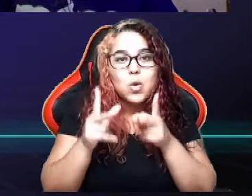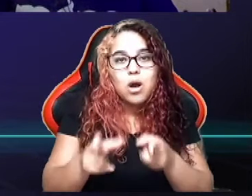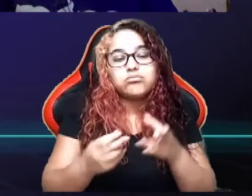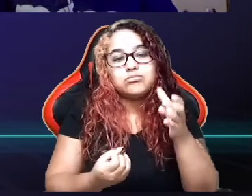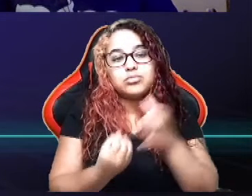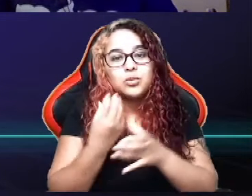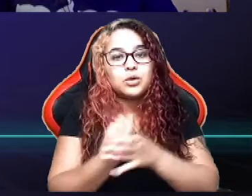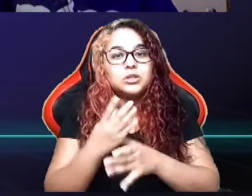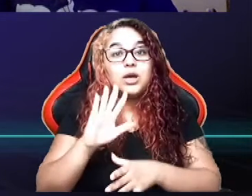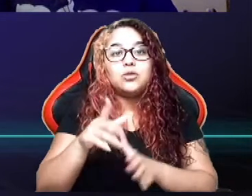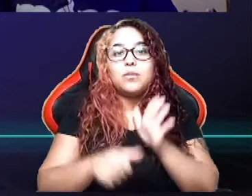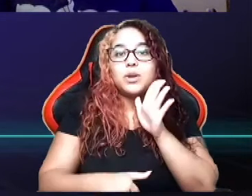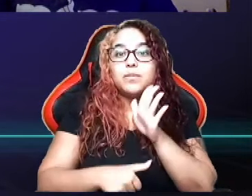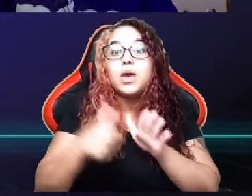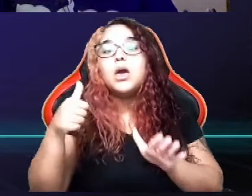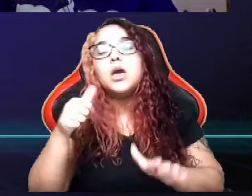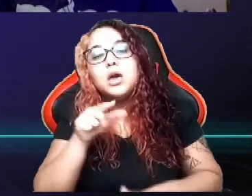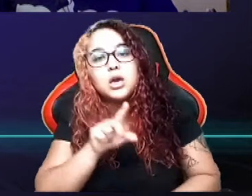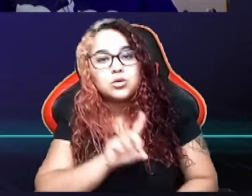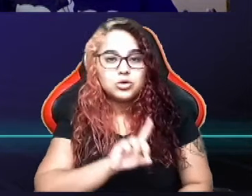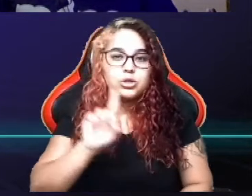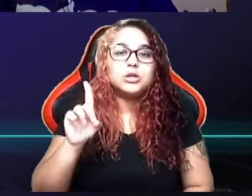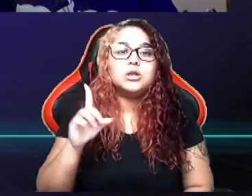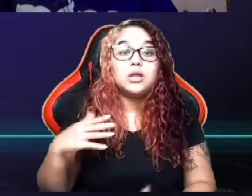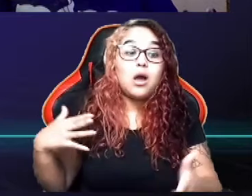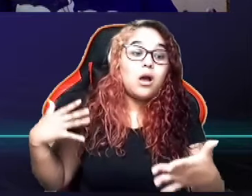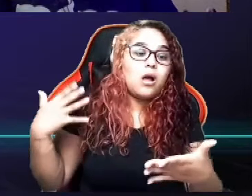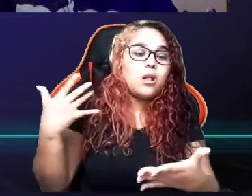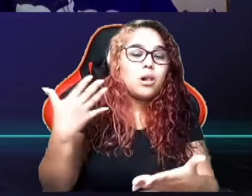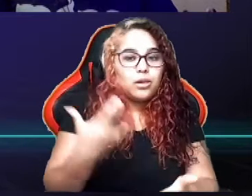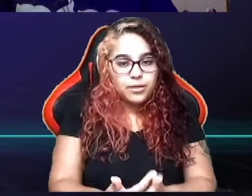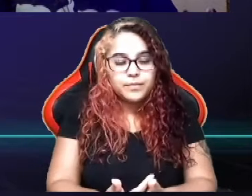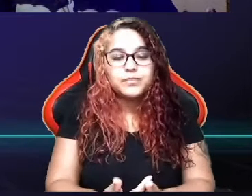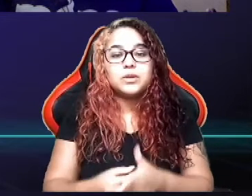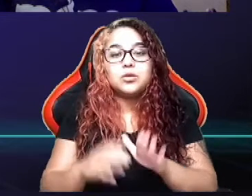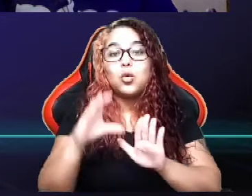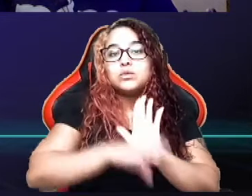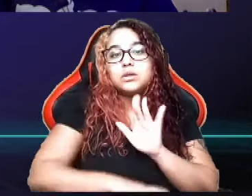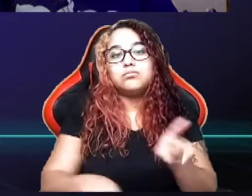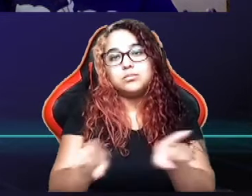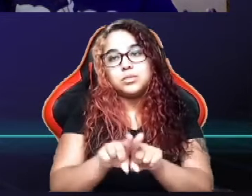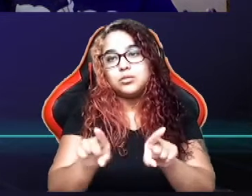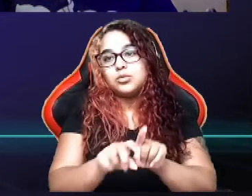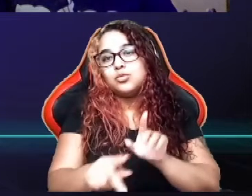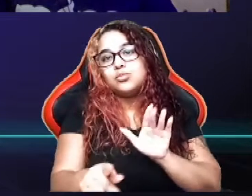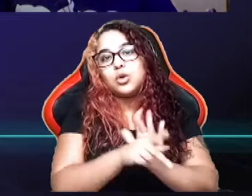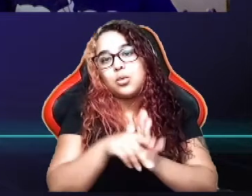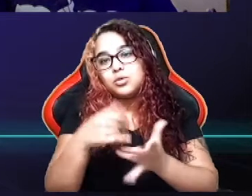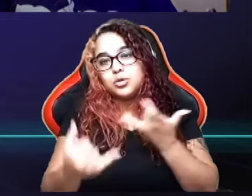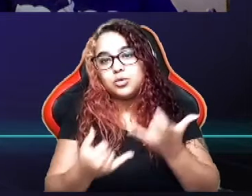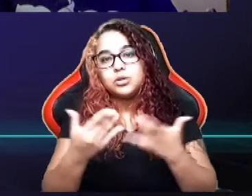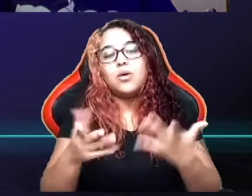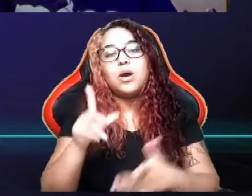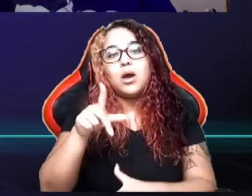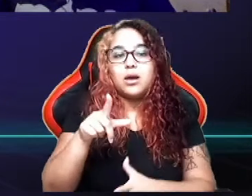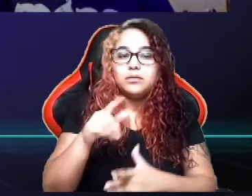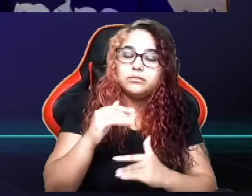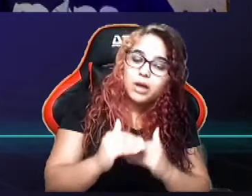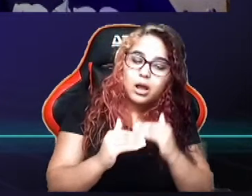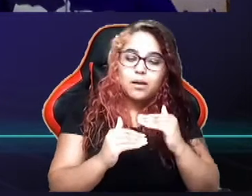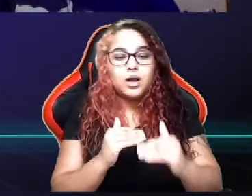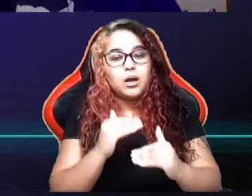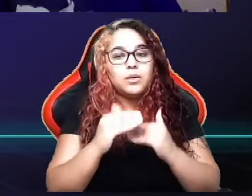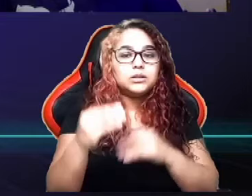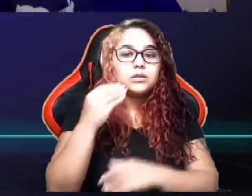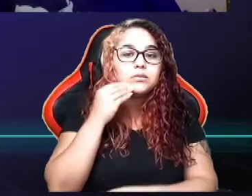we're building here from day one, from the very first stage of development and from the concept of the game. So it's a bit of that we've been trying to